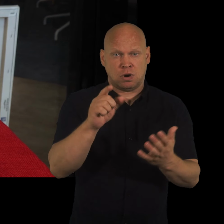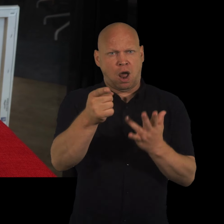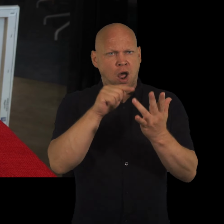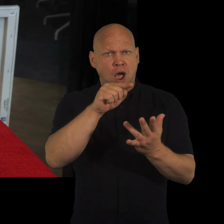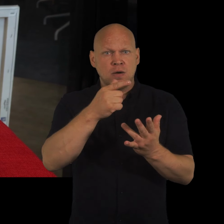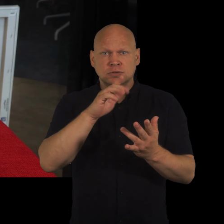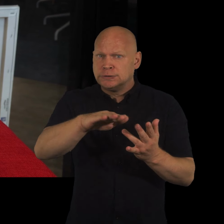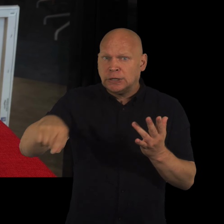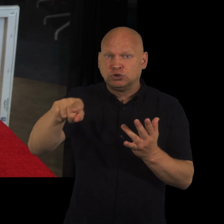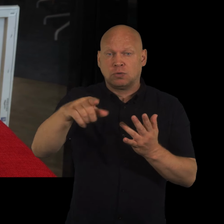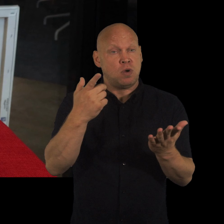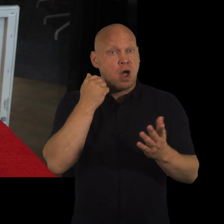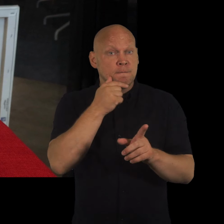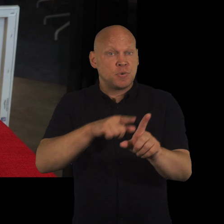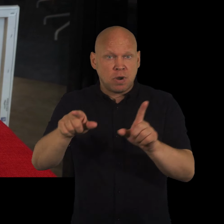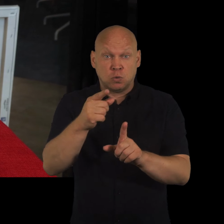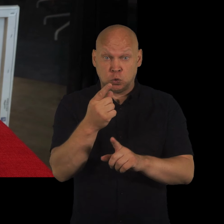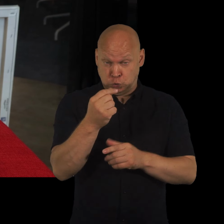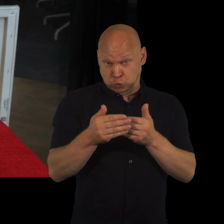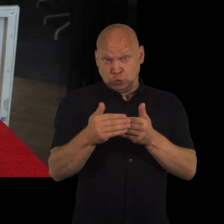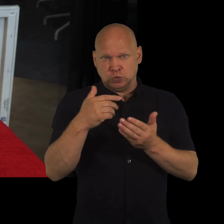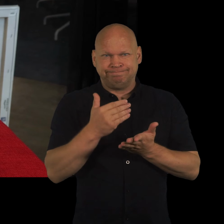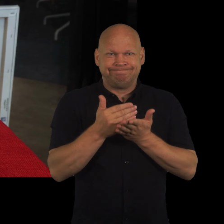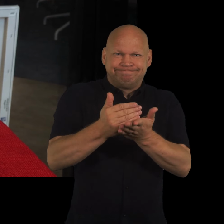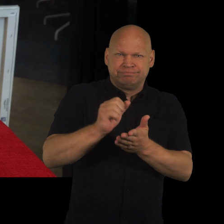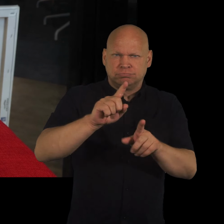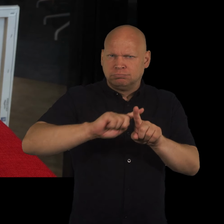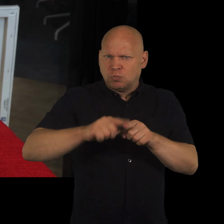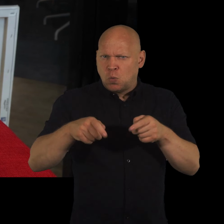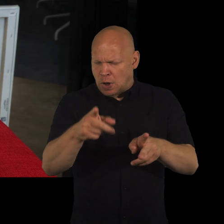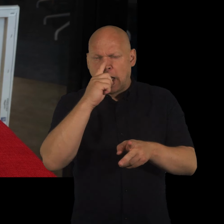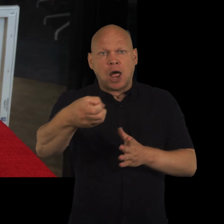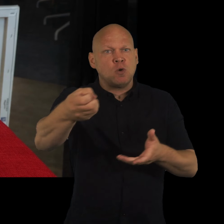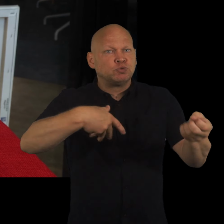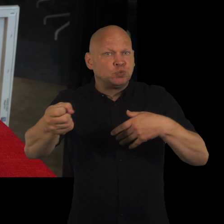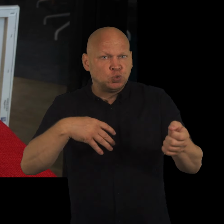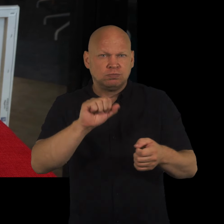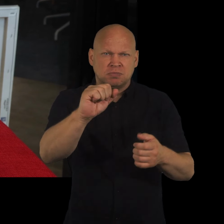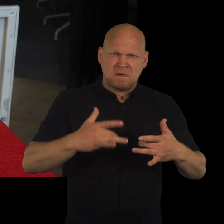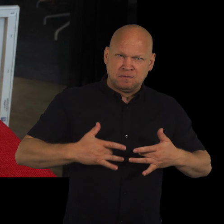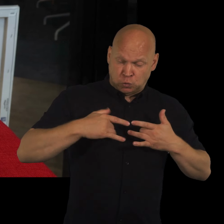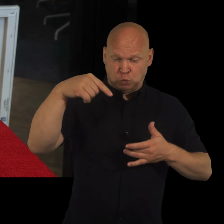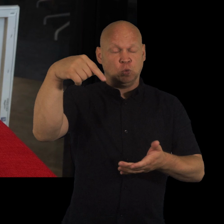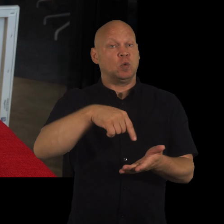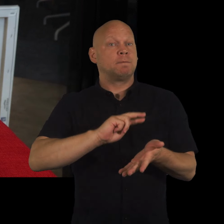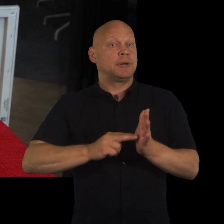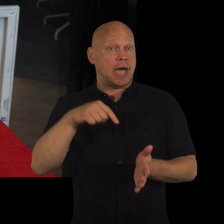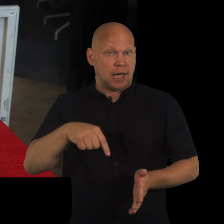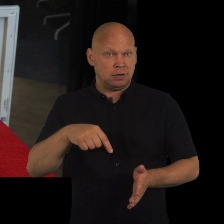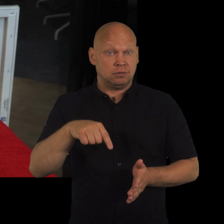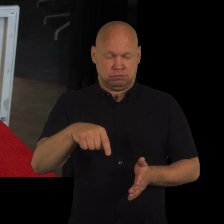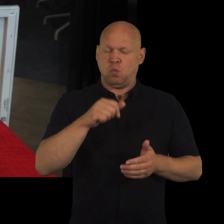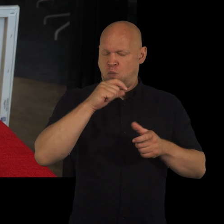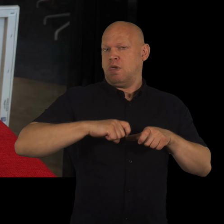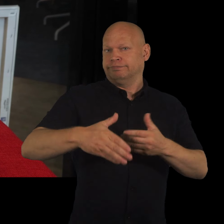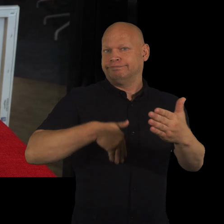other children and young people? Soon, we'll be sharing with you the different ways you can contribute your views to this plan. And this will